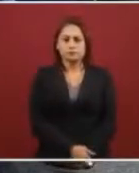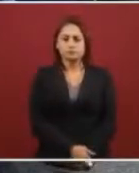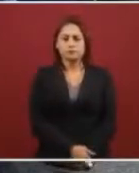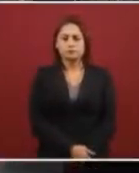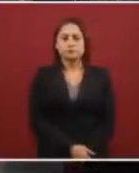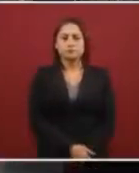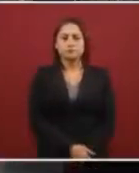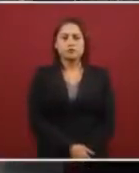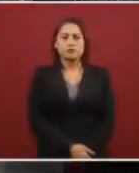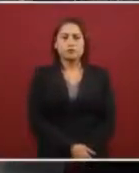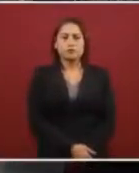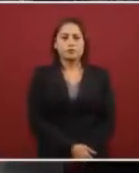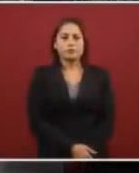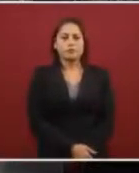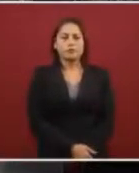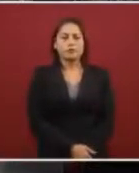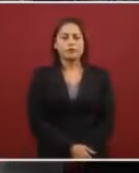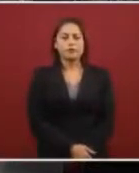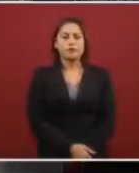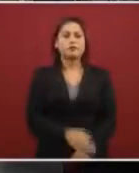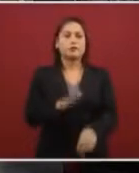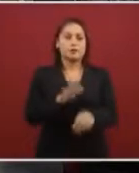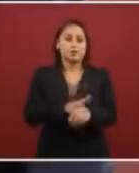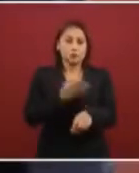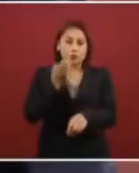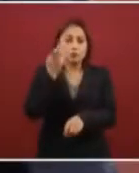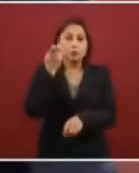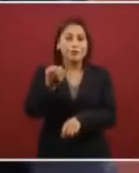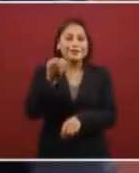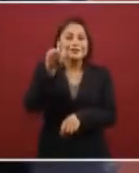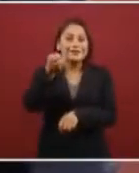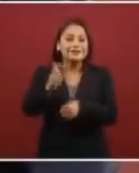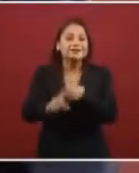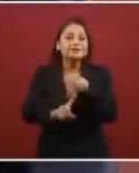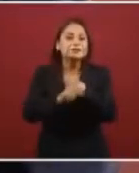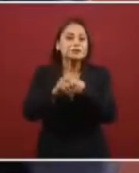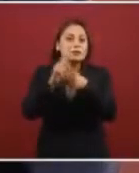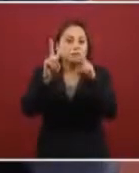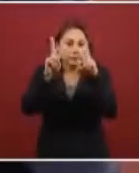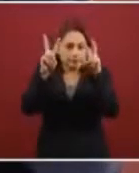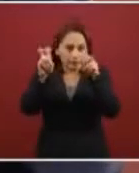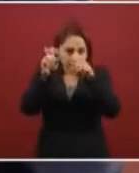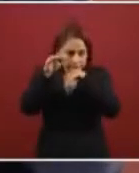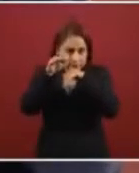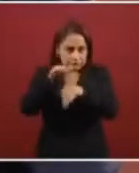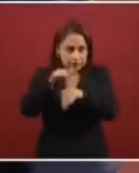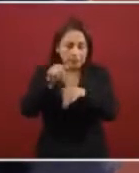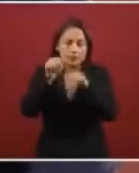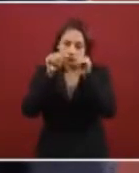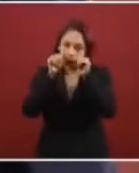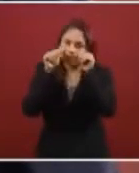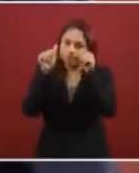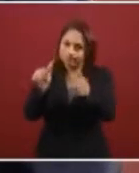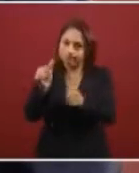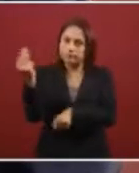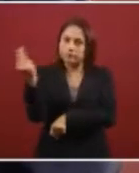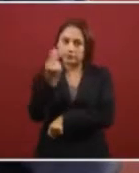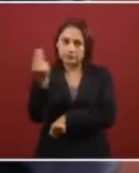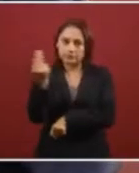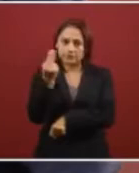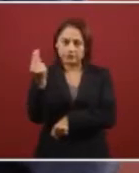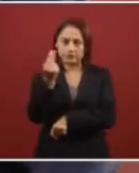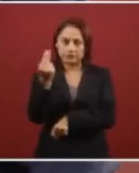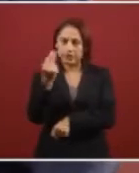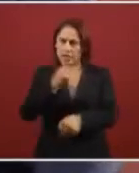like there's some that are already working in the 4T. Atender el asunto. And that's why we have to attend to the matter in general. Para todos. For